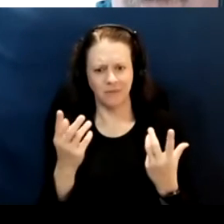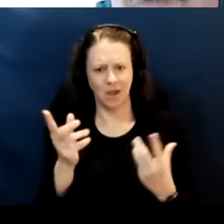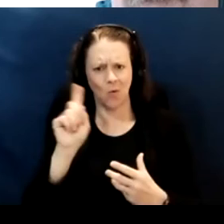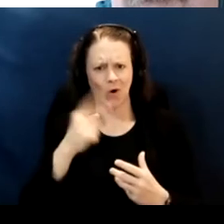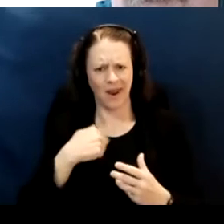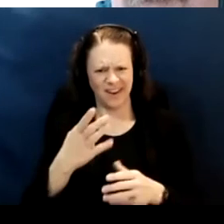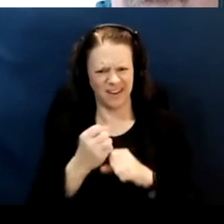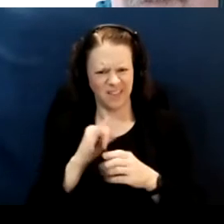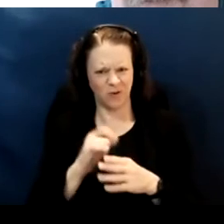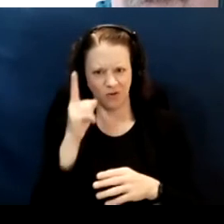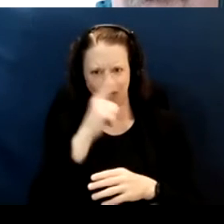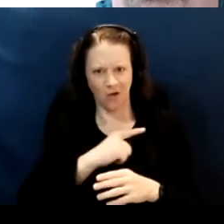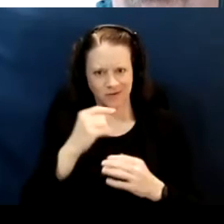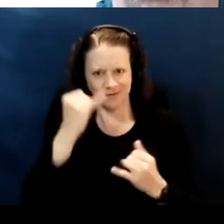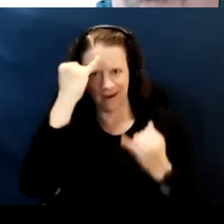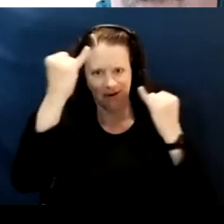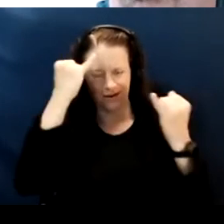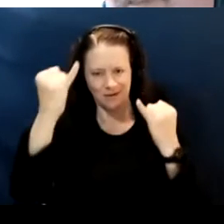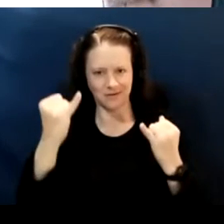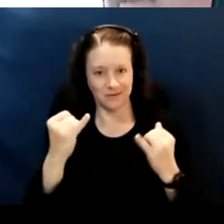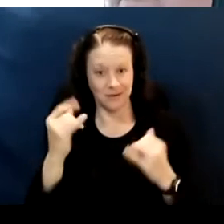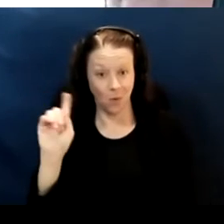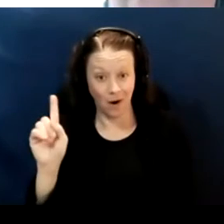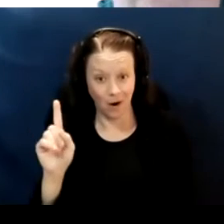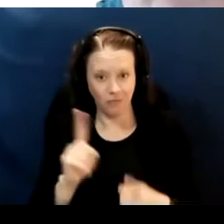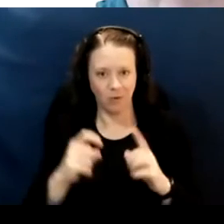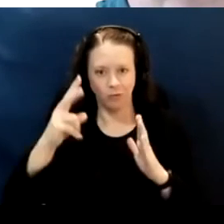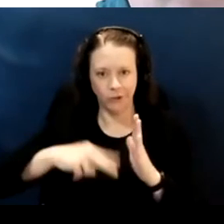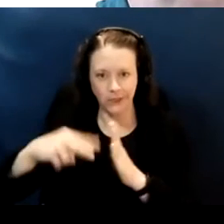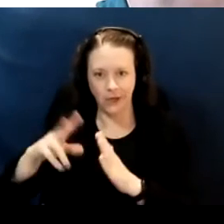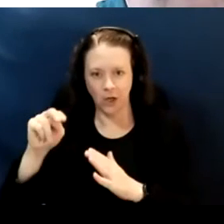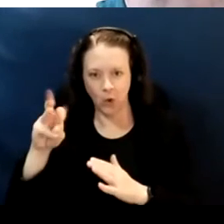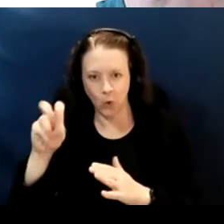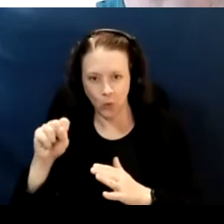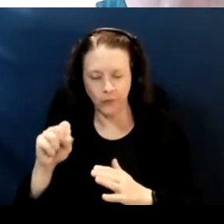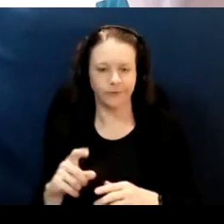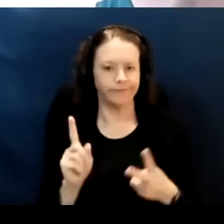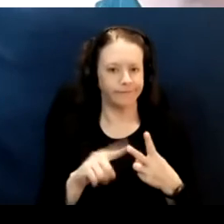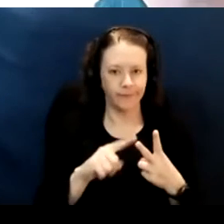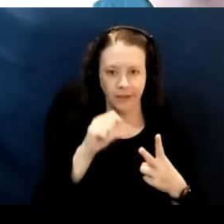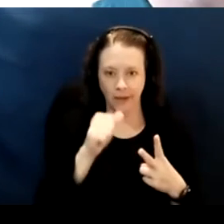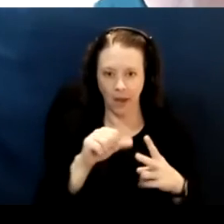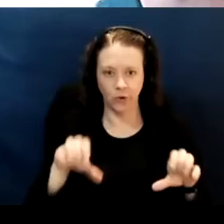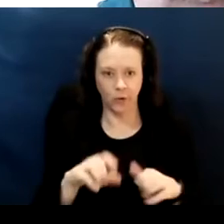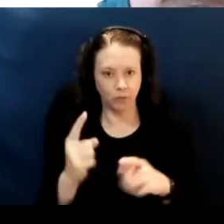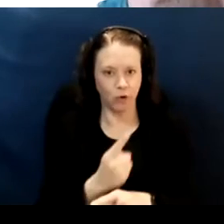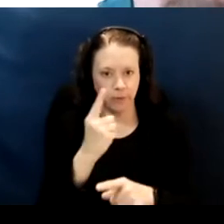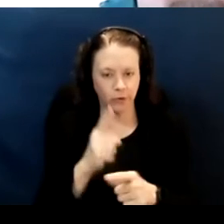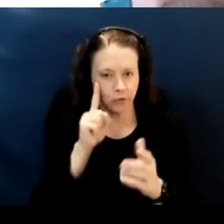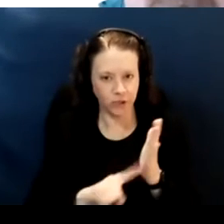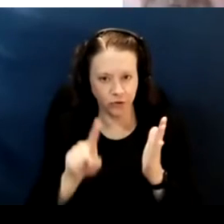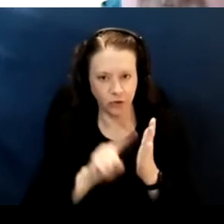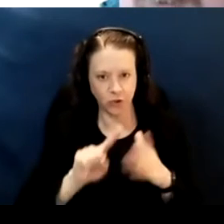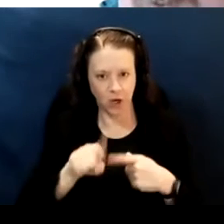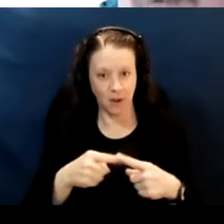notions? It was from reading all the news. It was from not doing the proper research about what our county